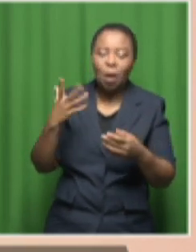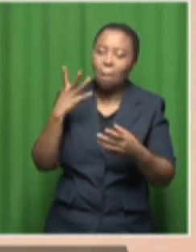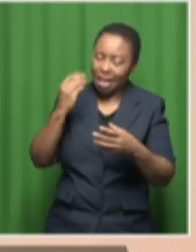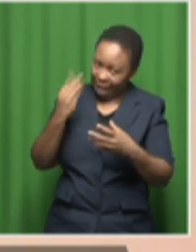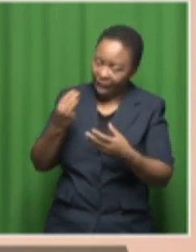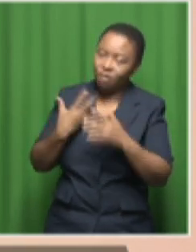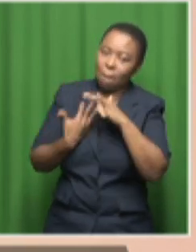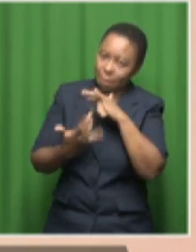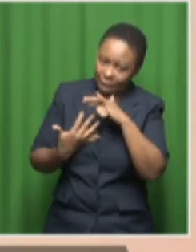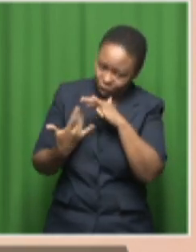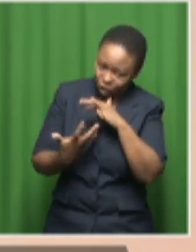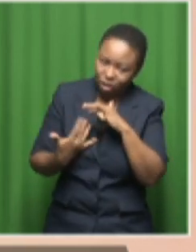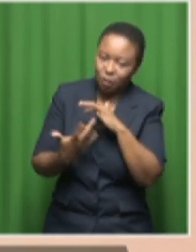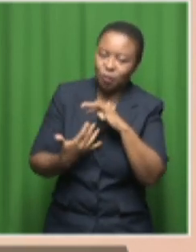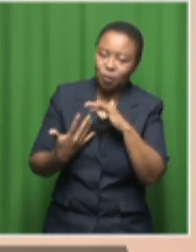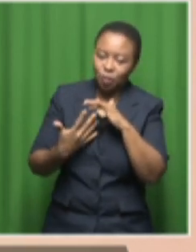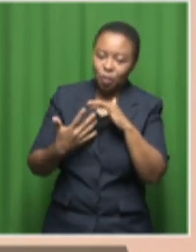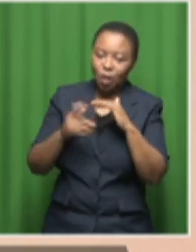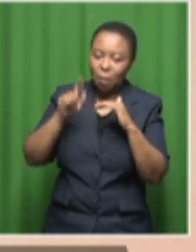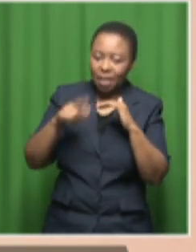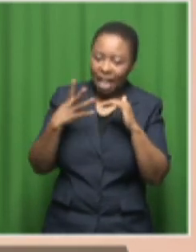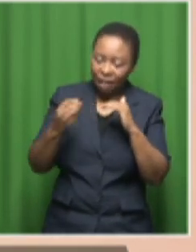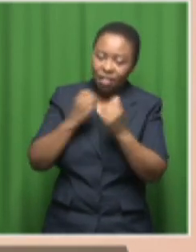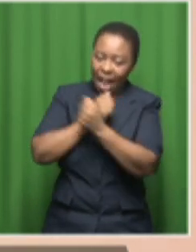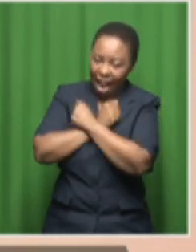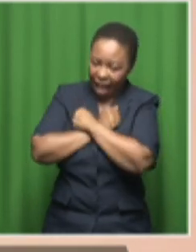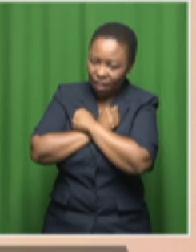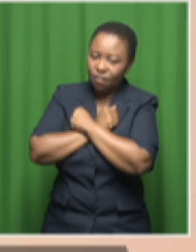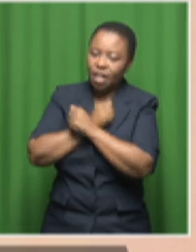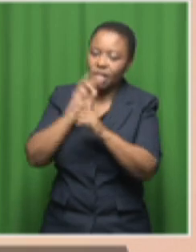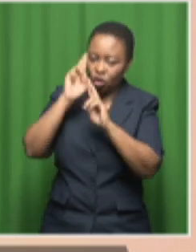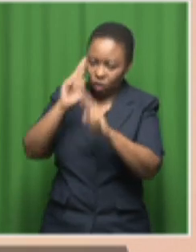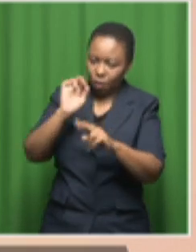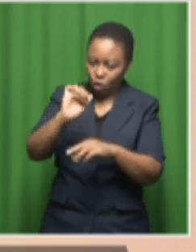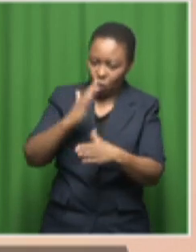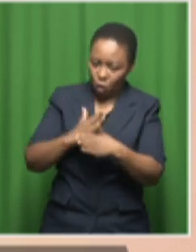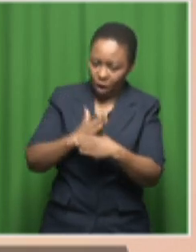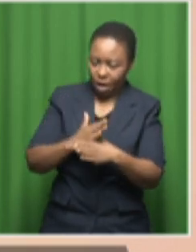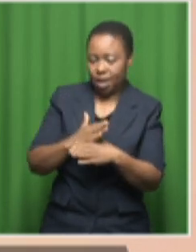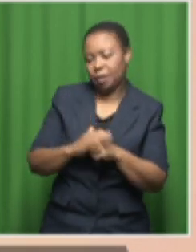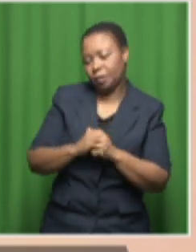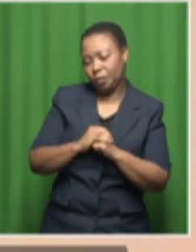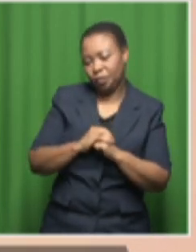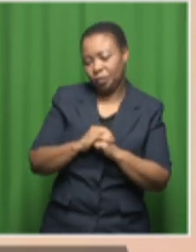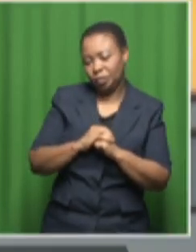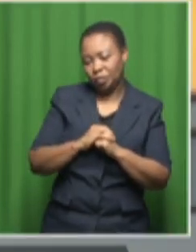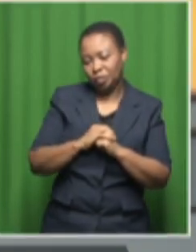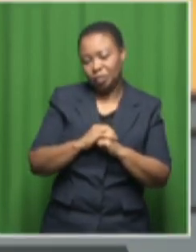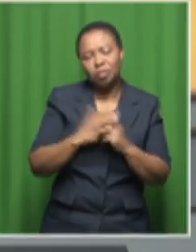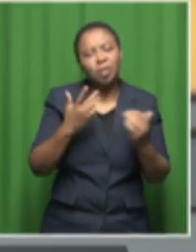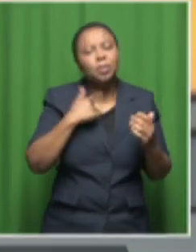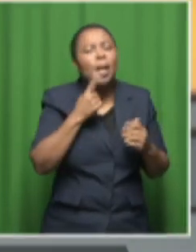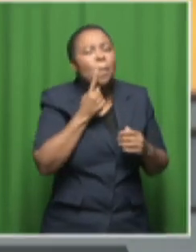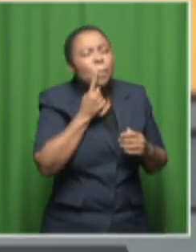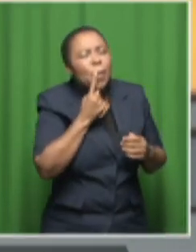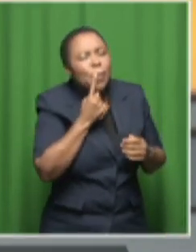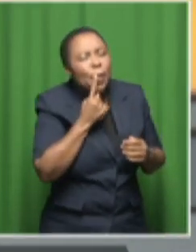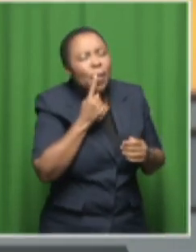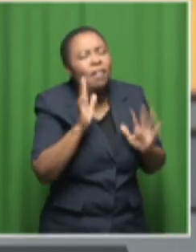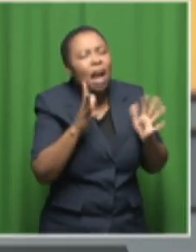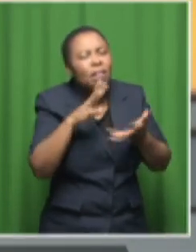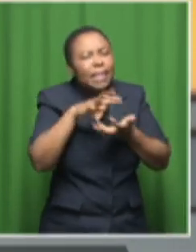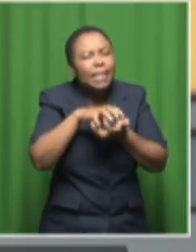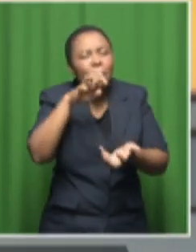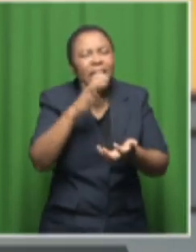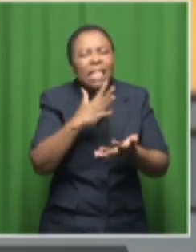passion. Okay. You have to have the love and respect your craft. Because I've tasted so many dumplings. Some are